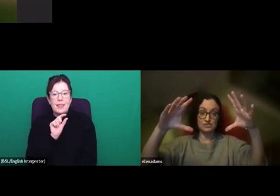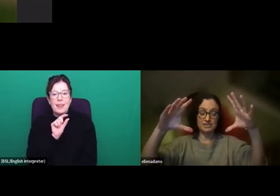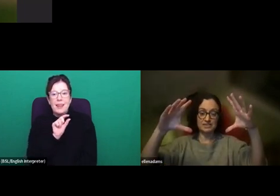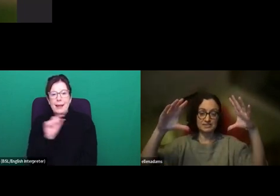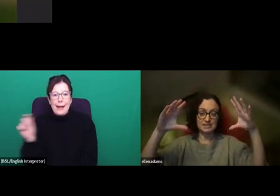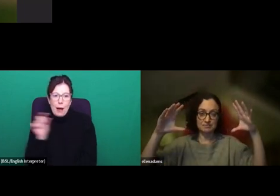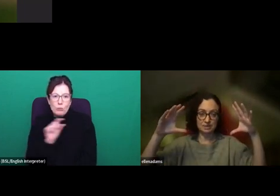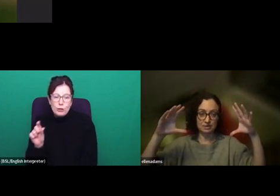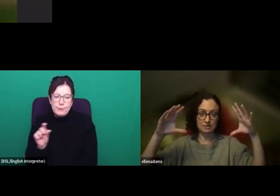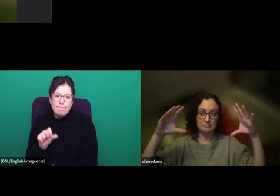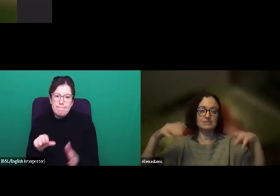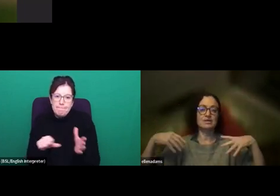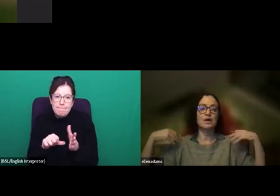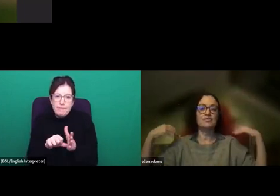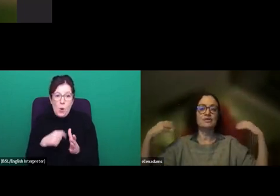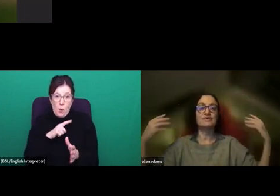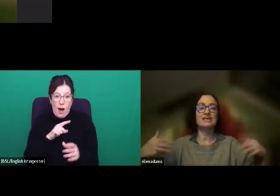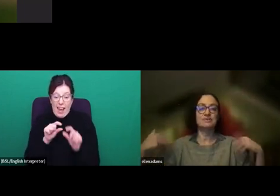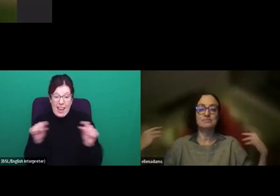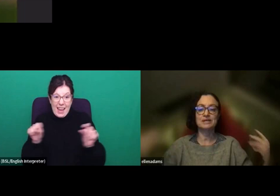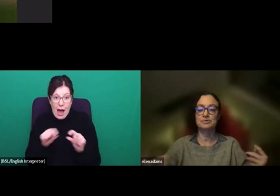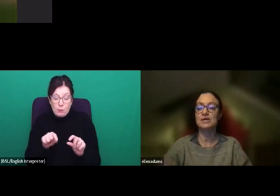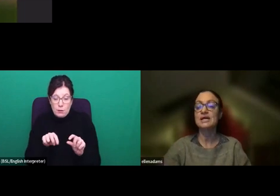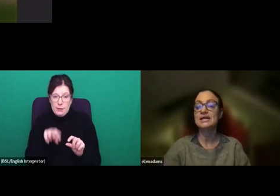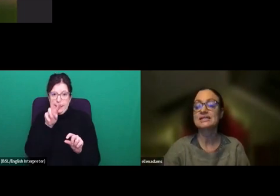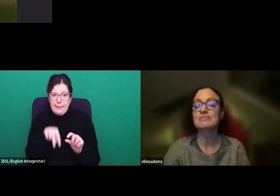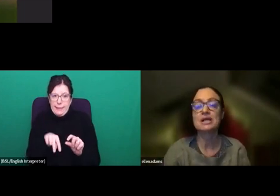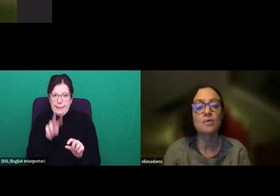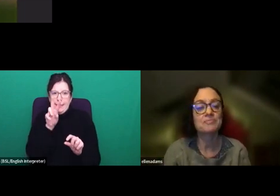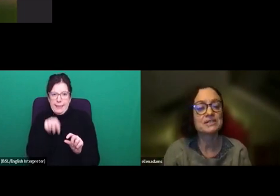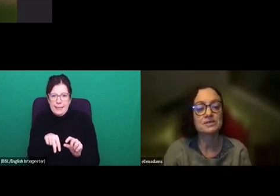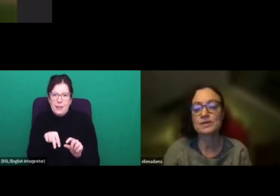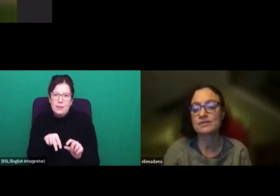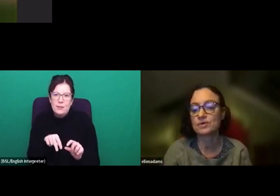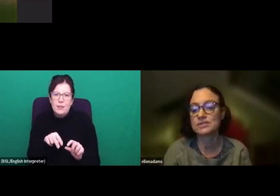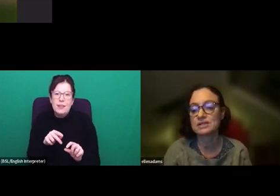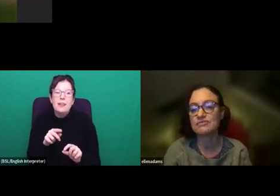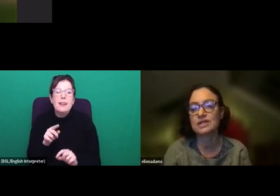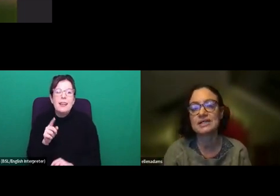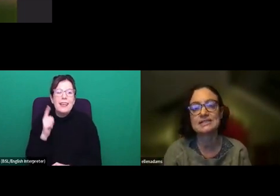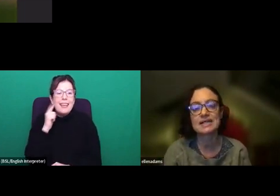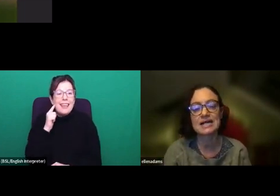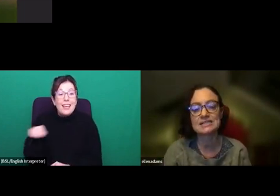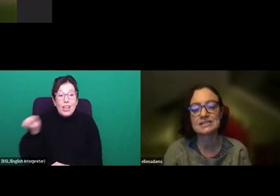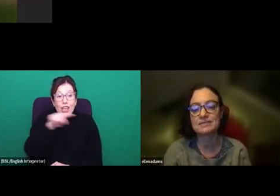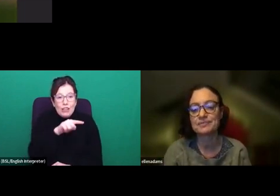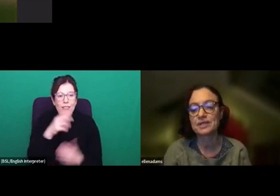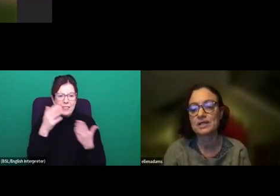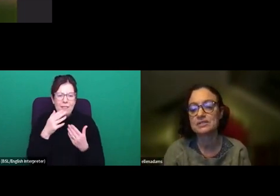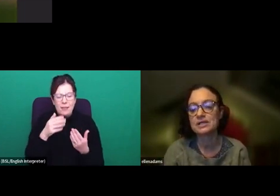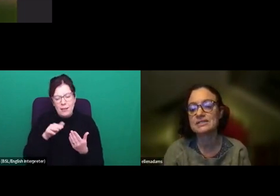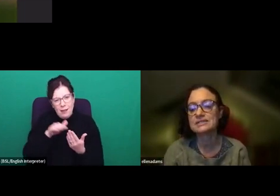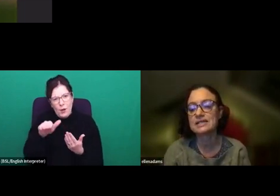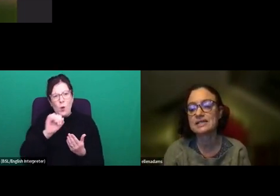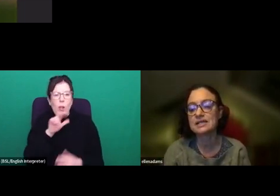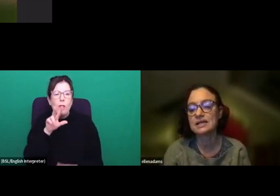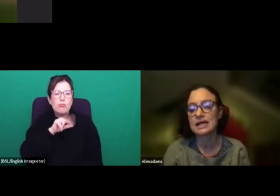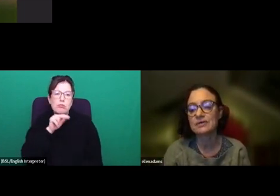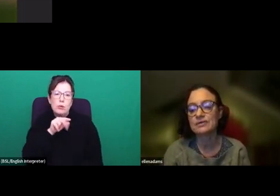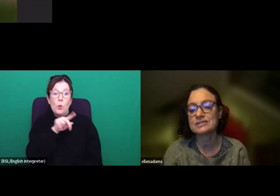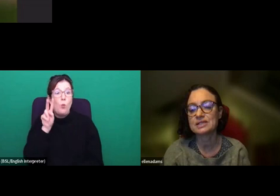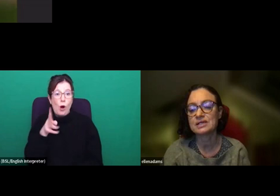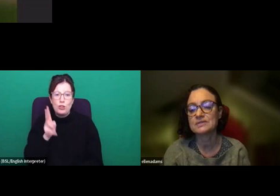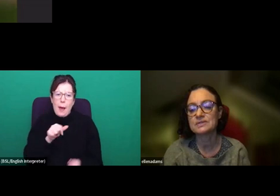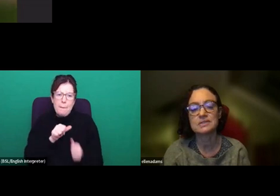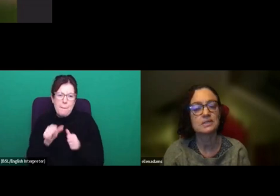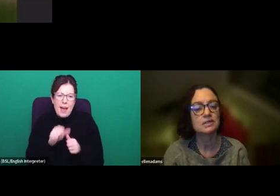at Trudy at the same time. So I think for hearing people, it's going to be a lot better when the voiceover is added. So let's see